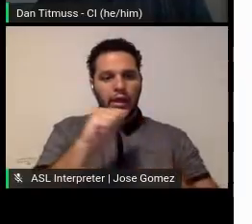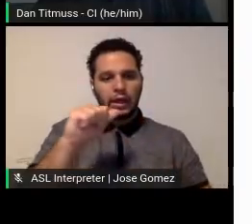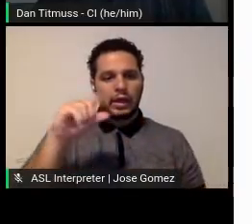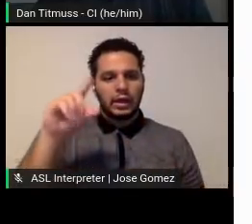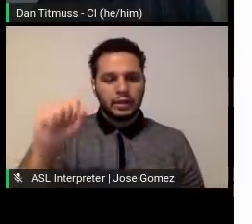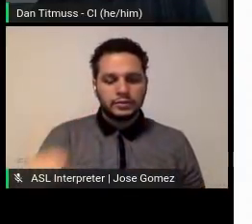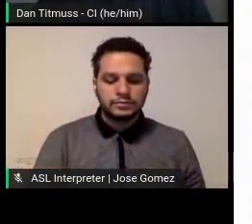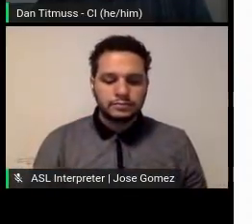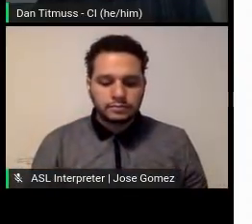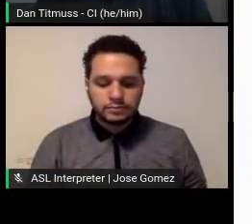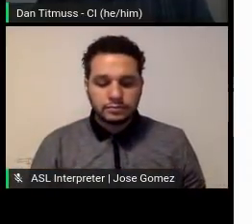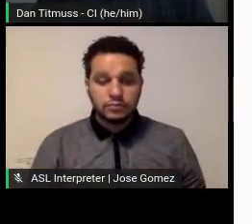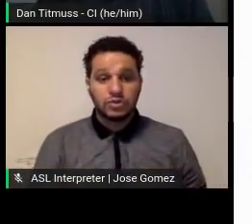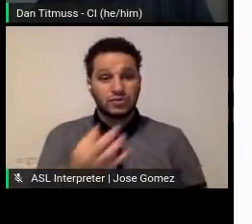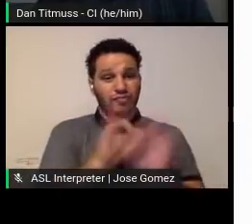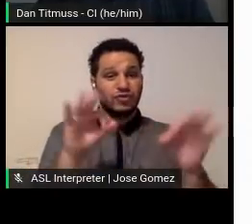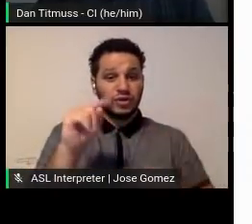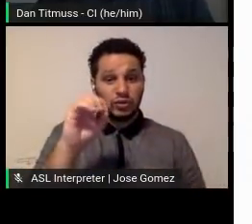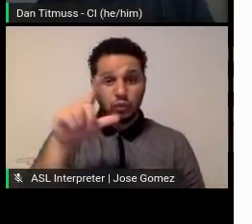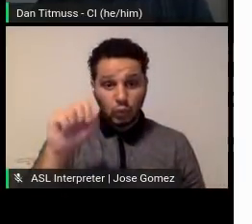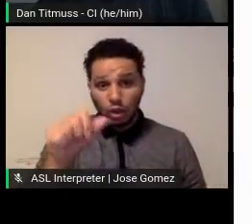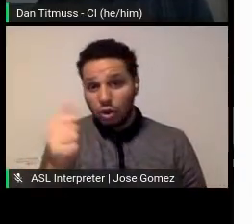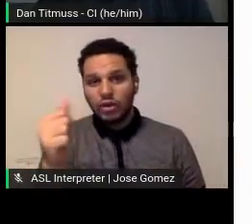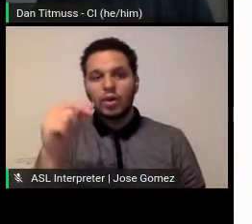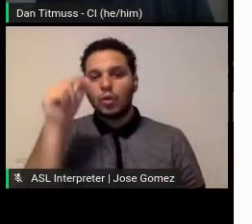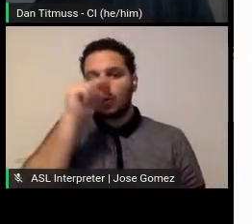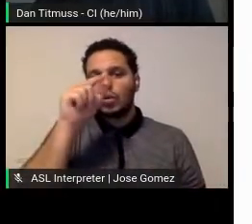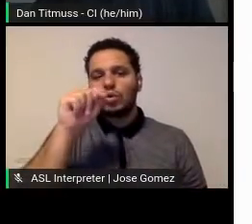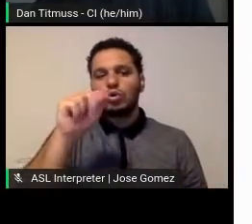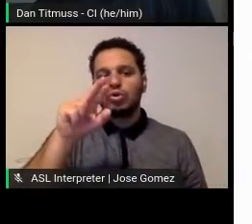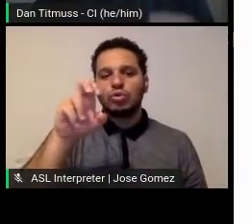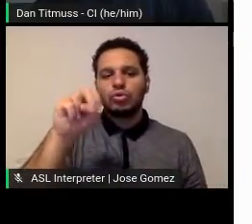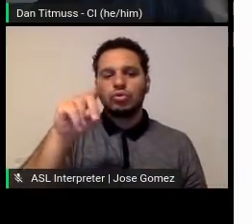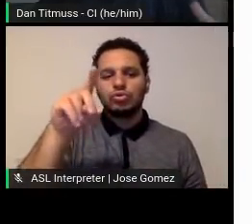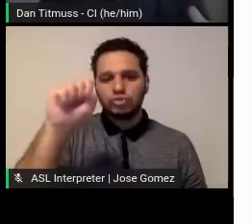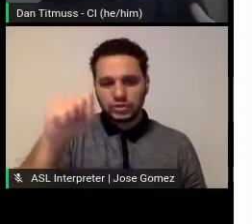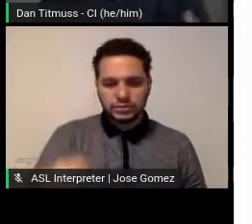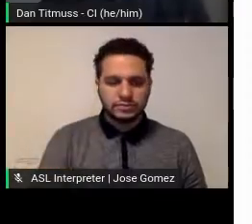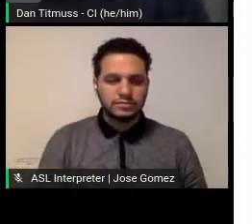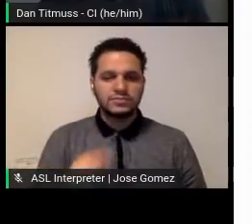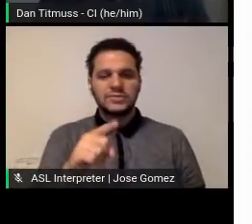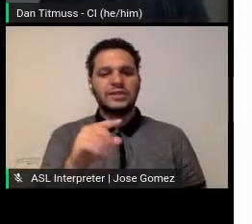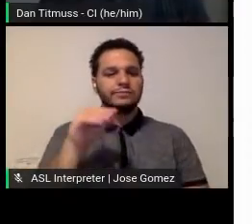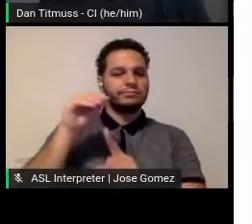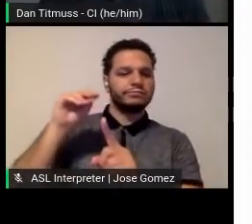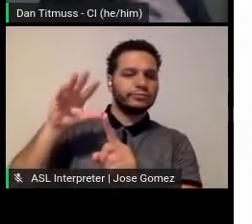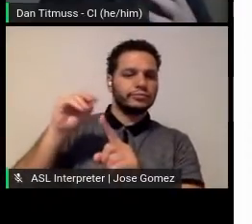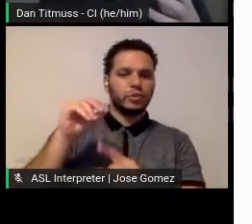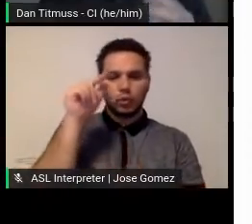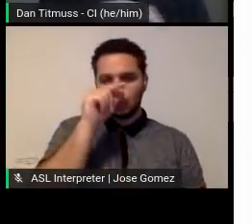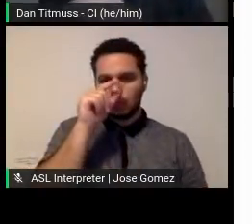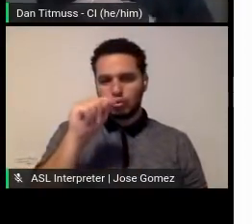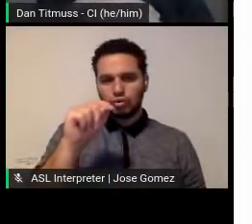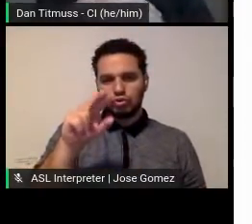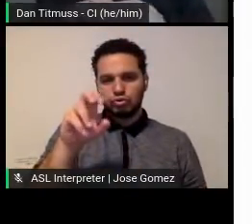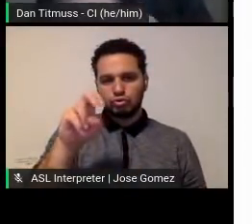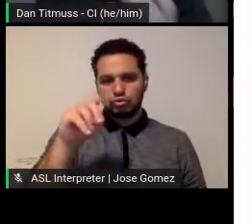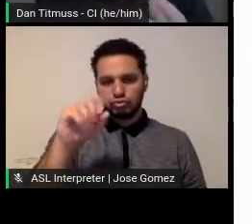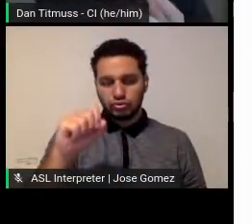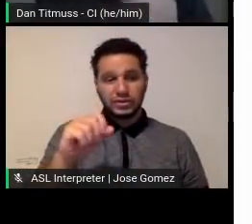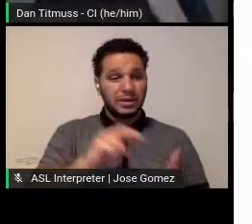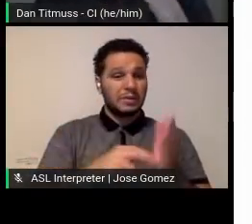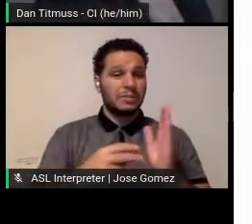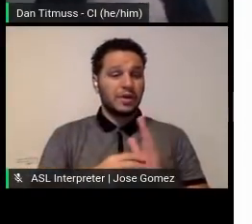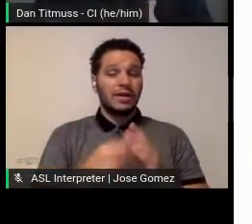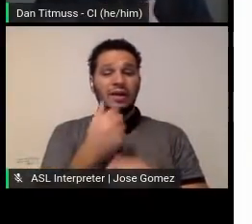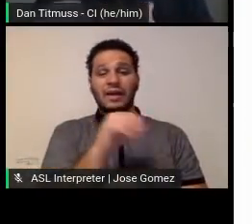Another tool you can use, another free tool, is Google Trends. So this is just a screenshot of Google Trends, which basically you can put any